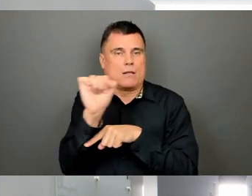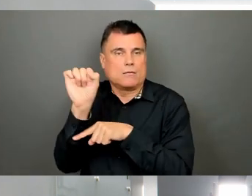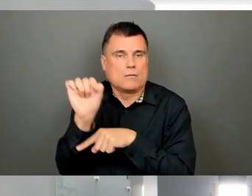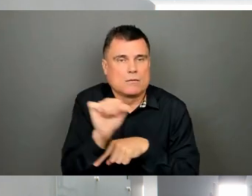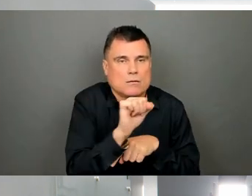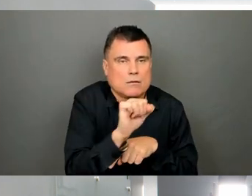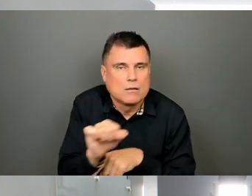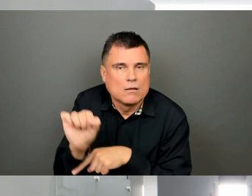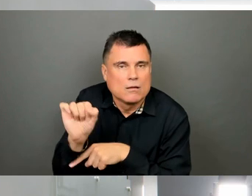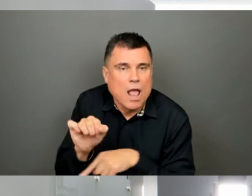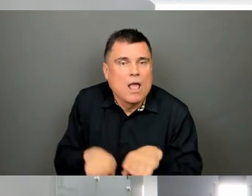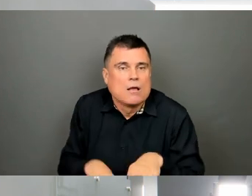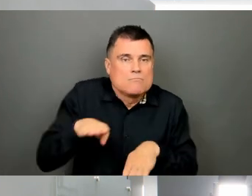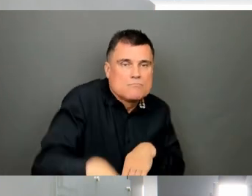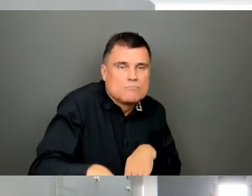up.